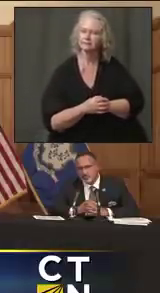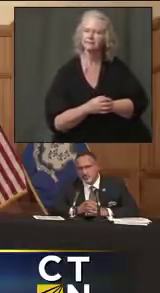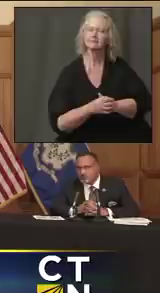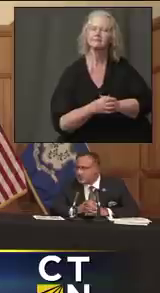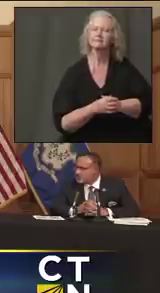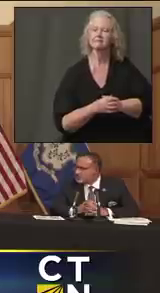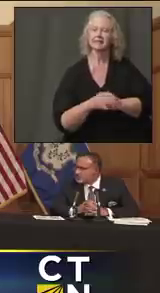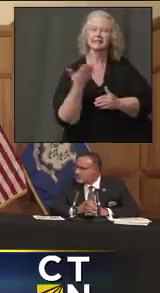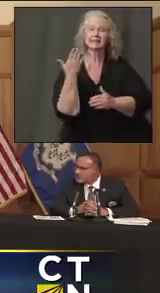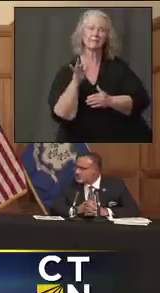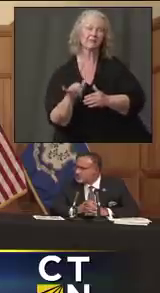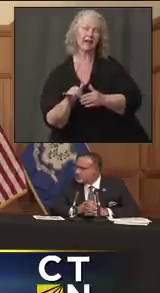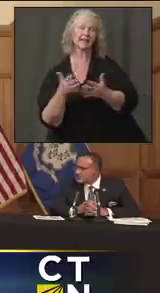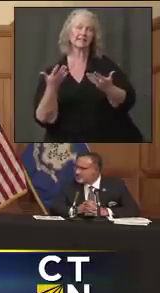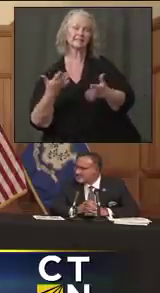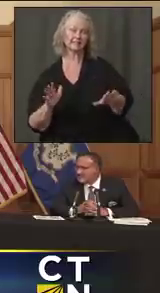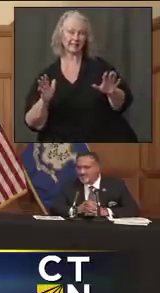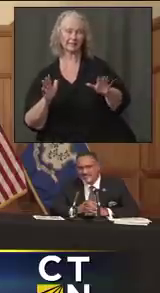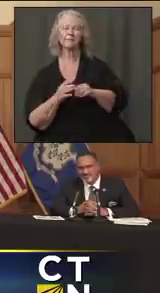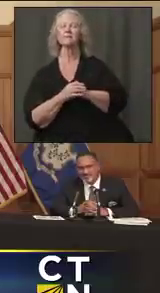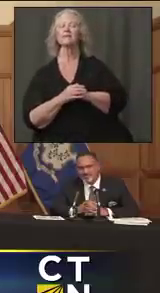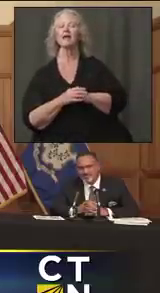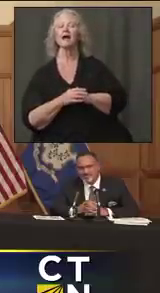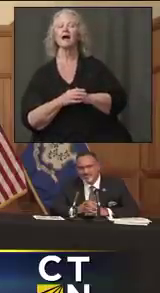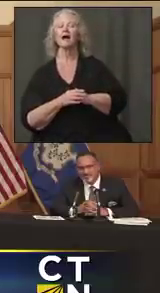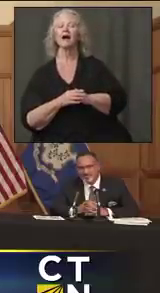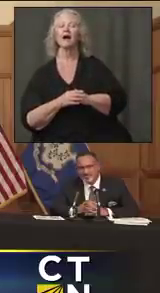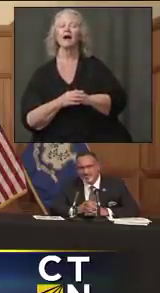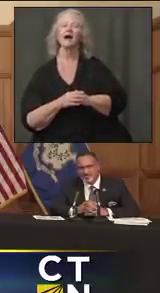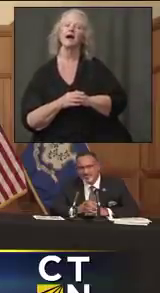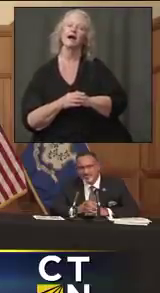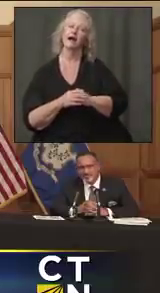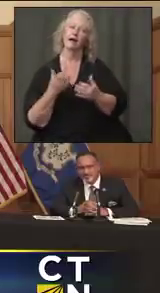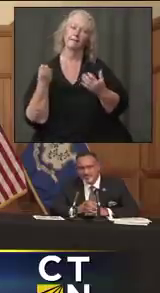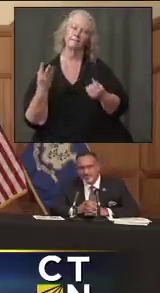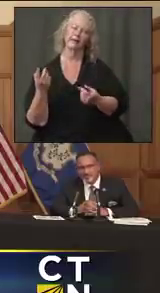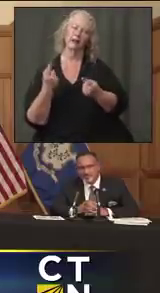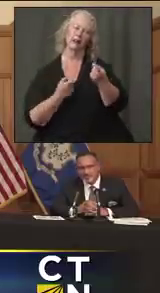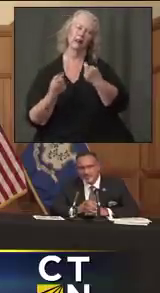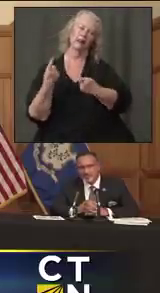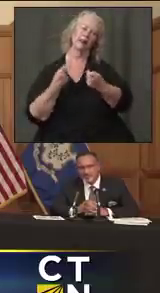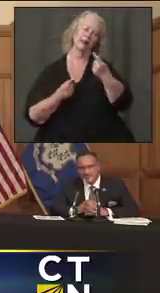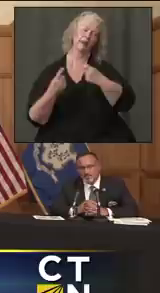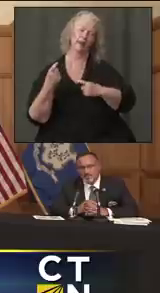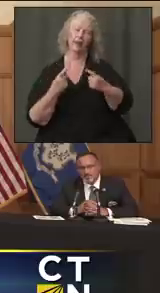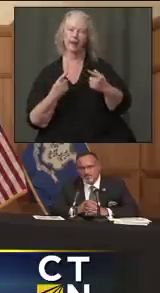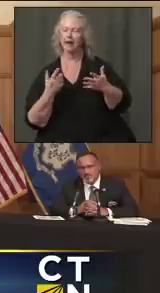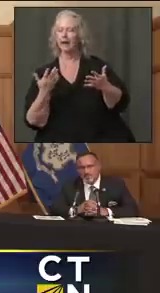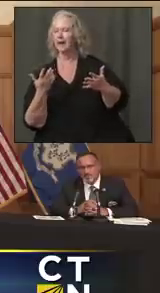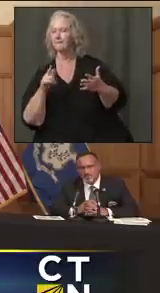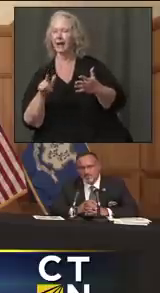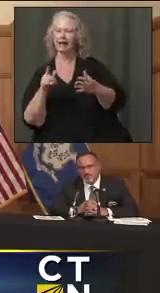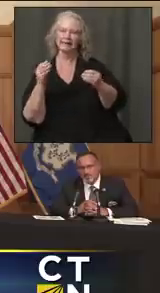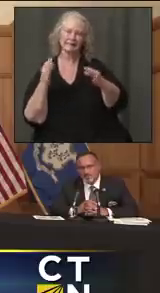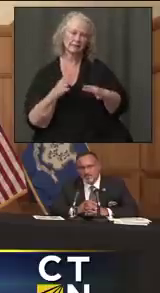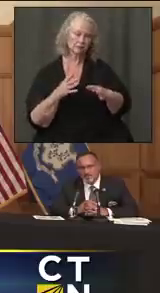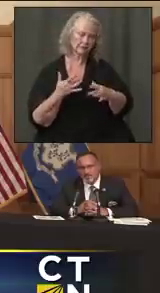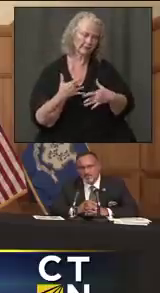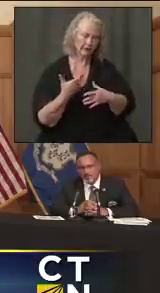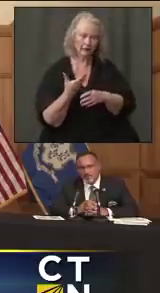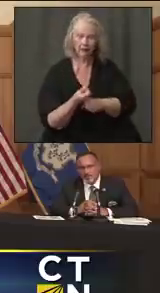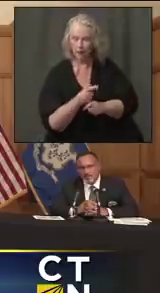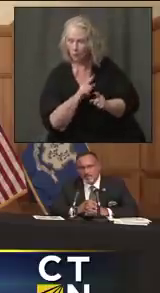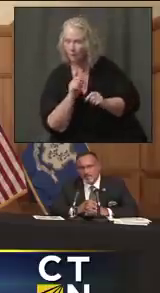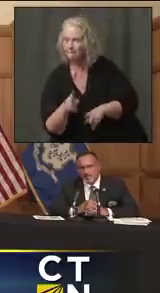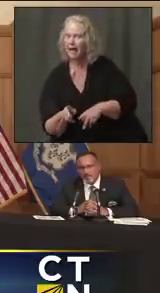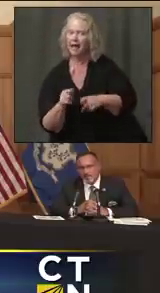That seems to be it from Max. I just, a lot of questions about, are you confident the teachers are going to come back? Are you confident the students will